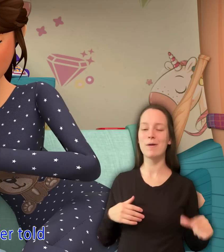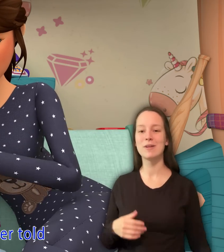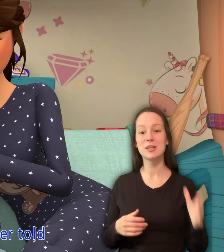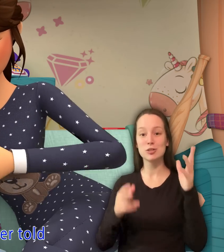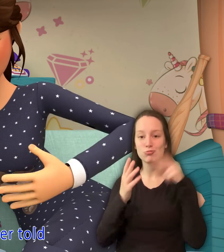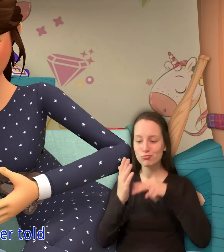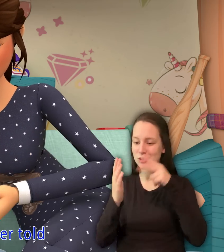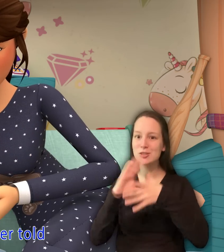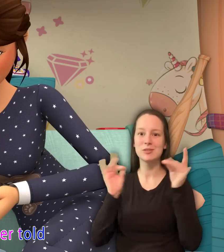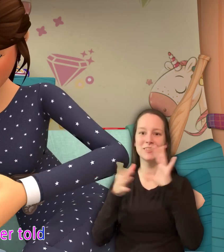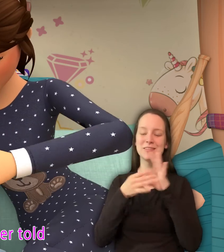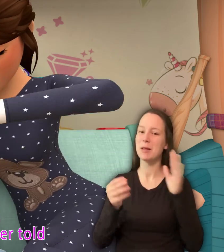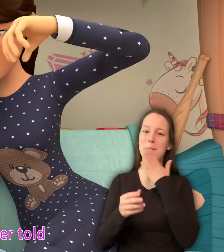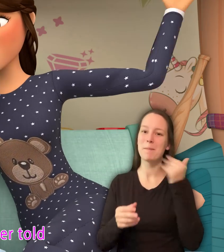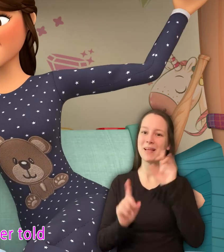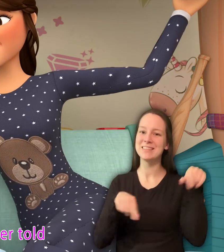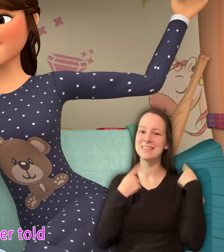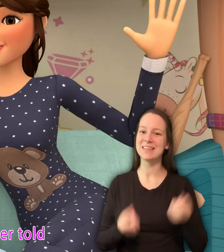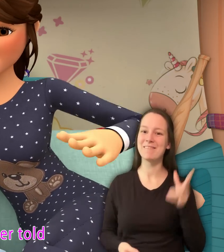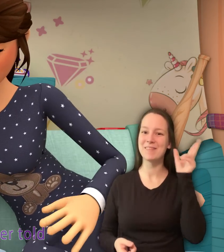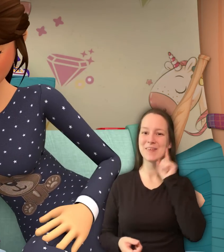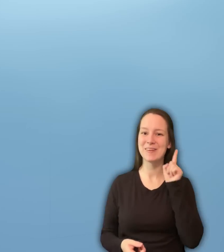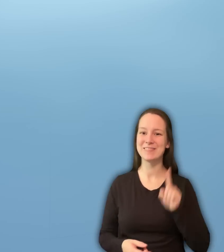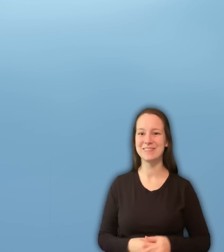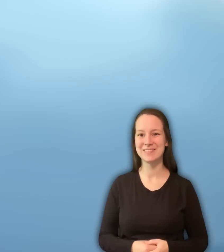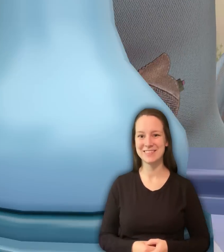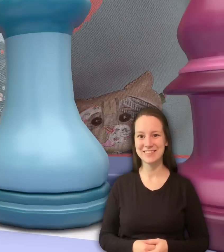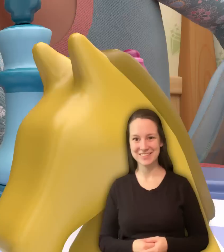reading us to is the best ever